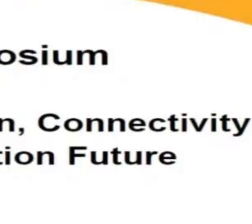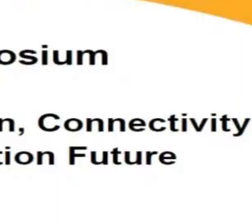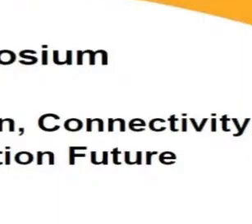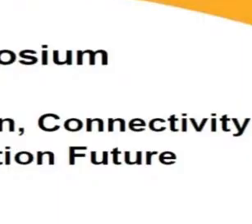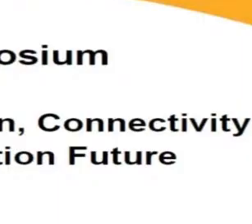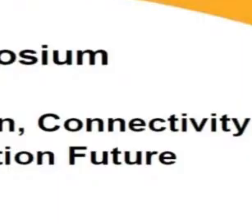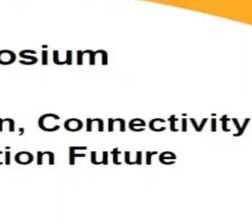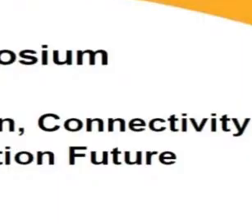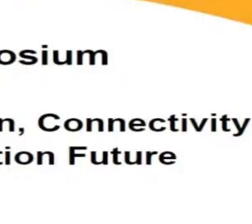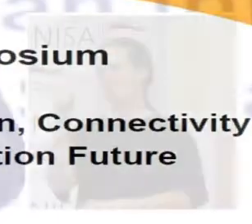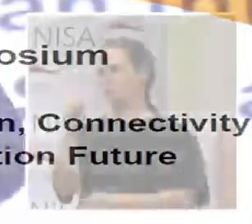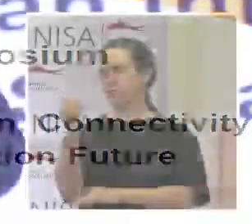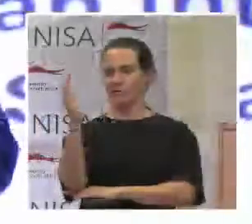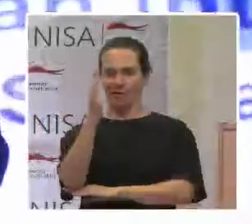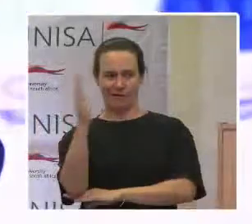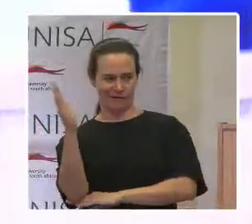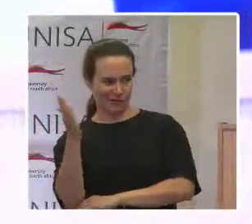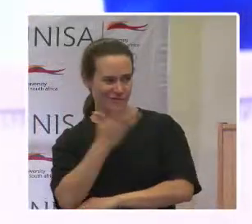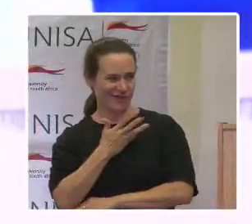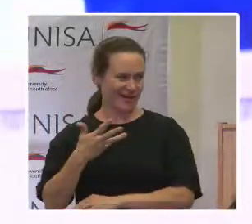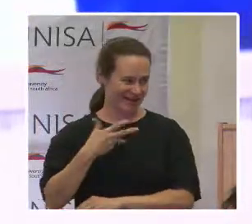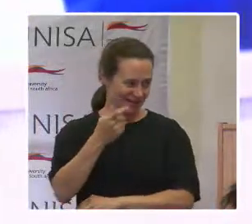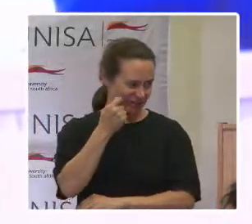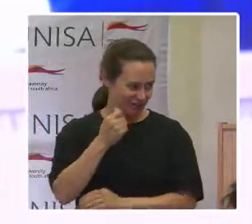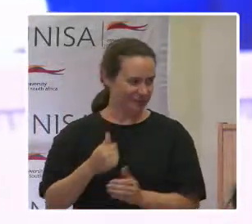Good afternoon, ladies and gentlemen.